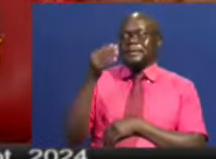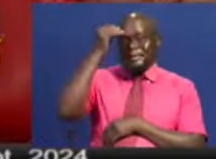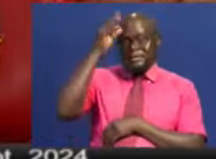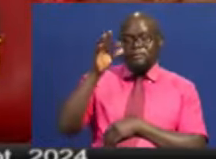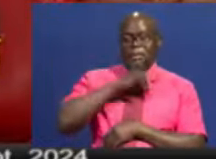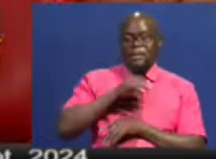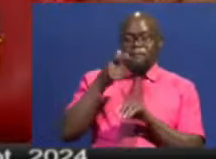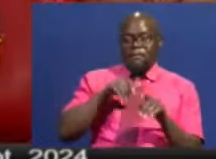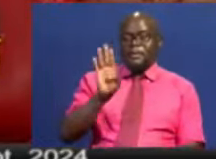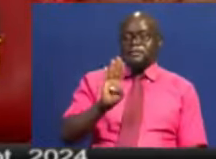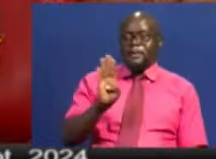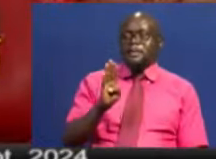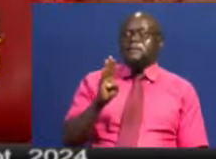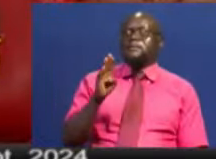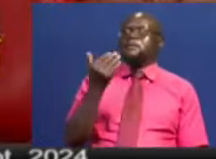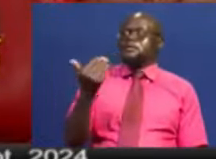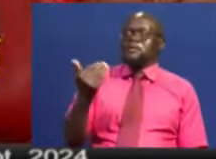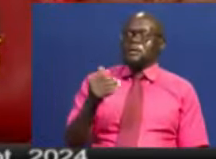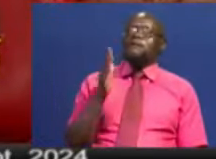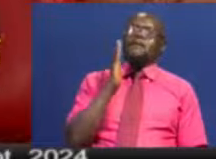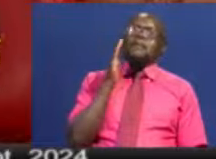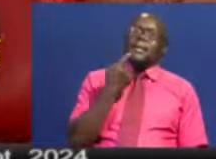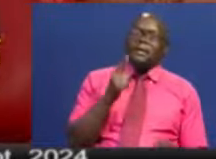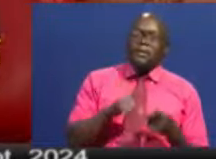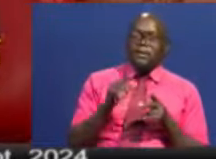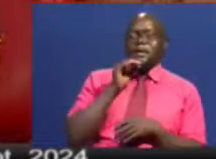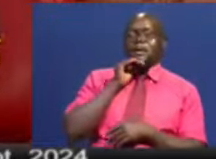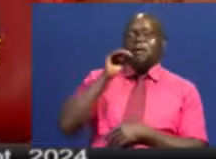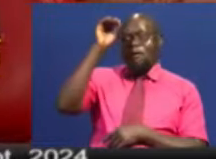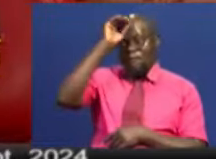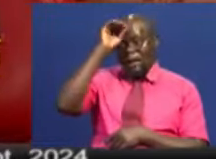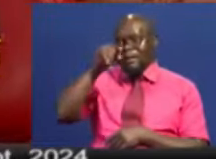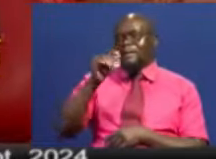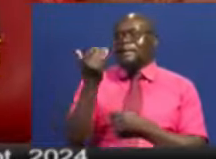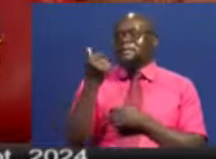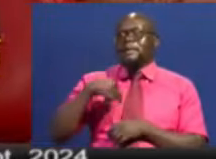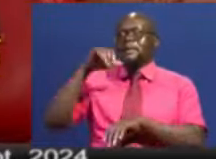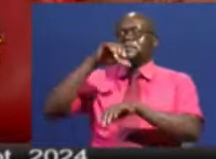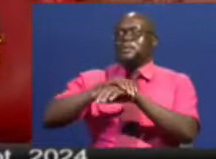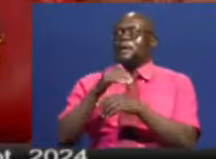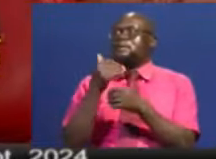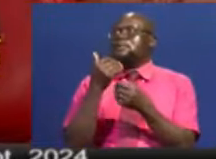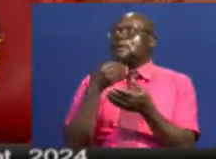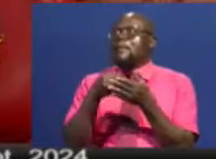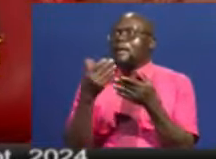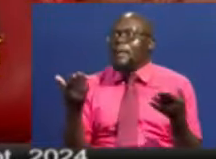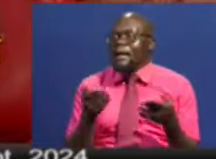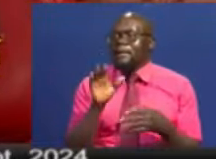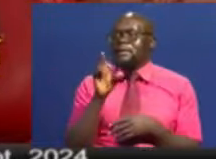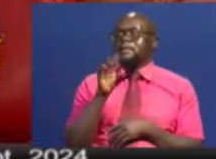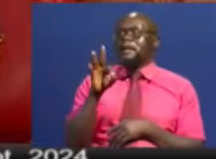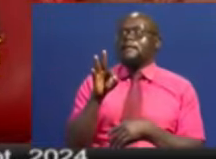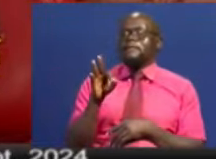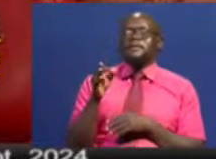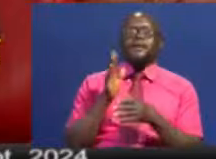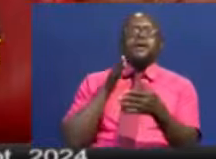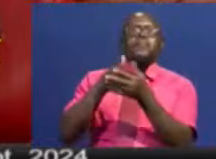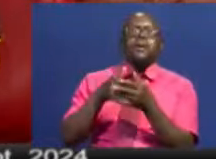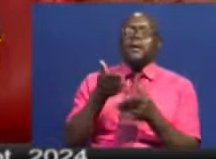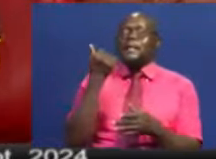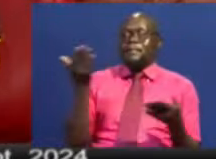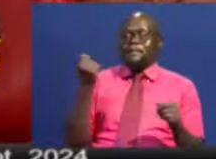bursary. Children of single mothers, orphans, Mr. Speaker. Where do they expect us to take those children, Mr. Speaker? If CDF is crap, me, the